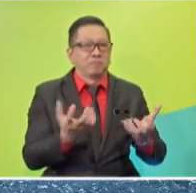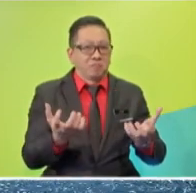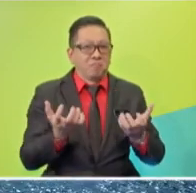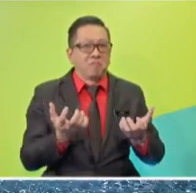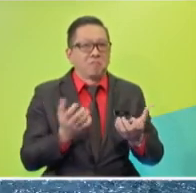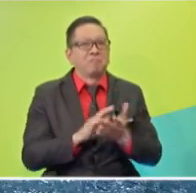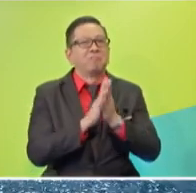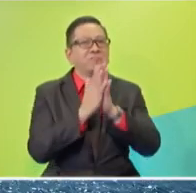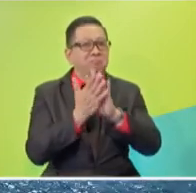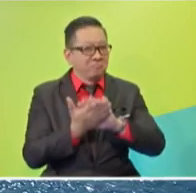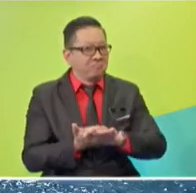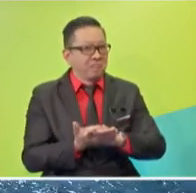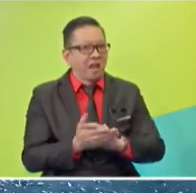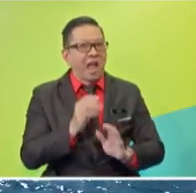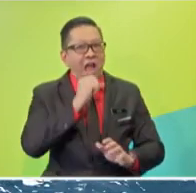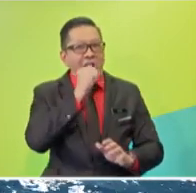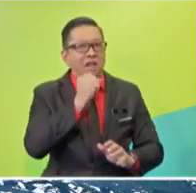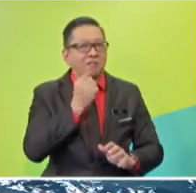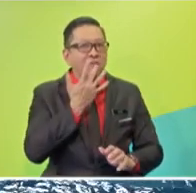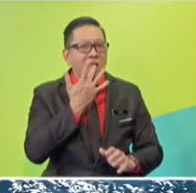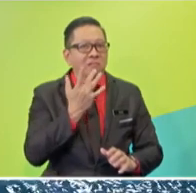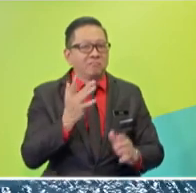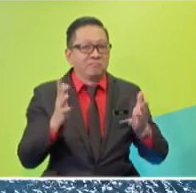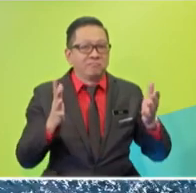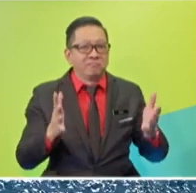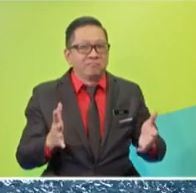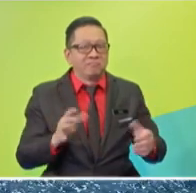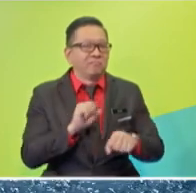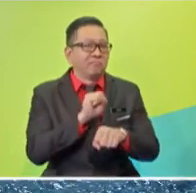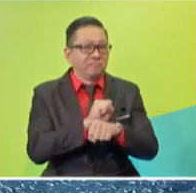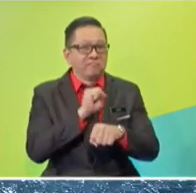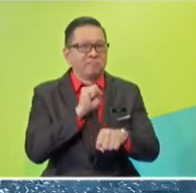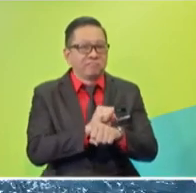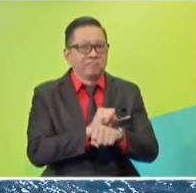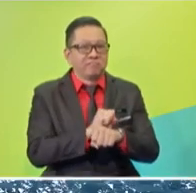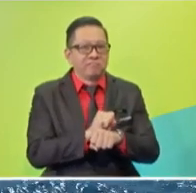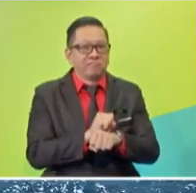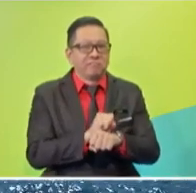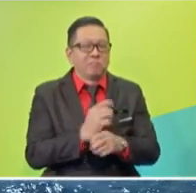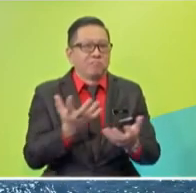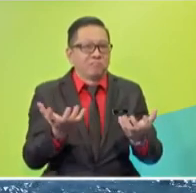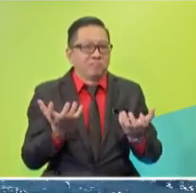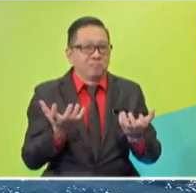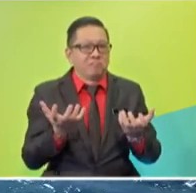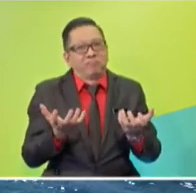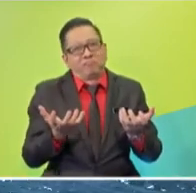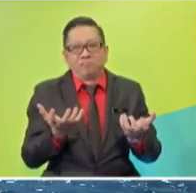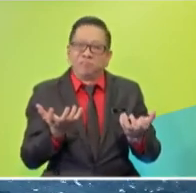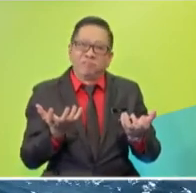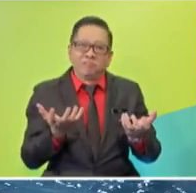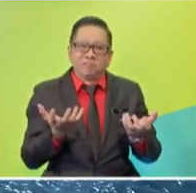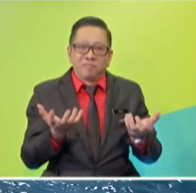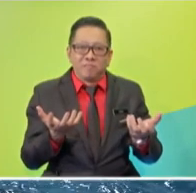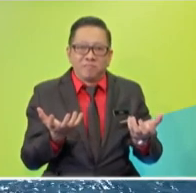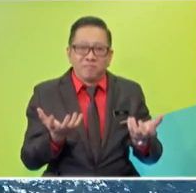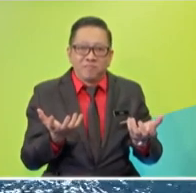cream taster? Mm-hmm. Why and why not? I guess to answer this one, let's call 2 of our